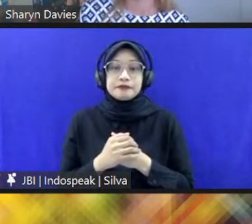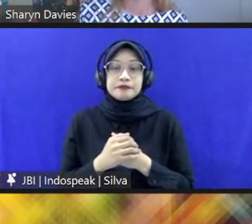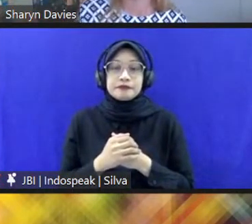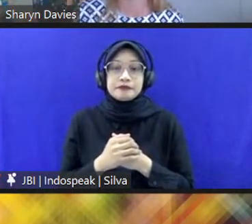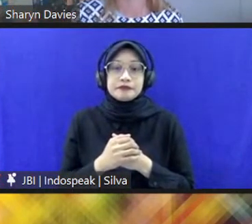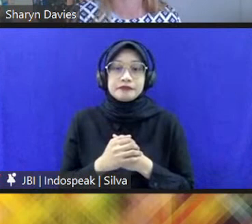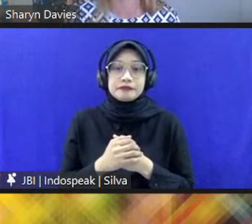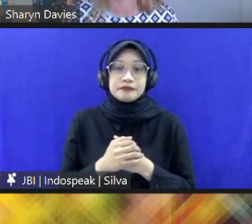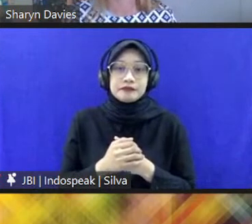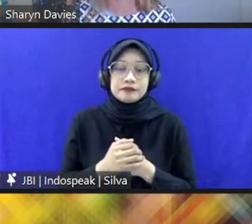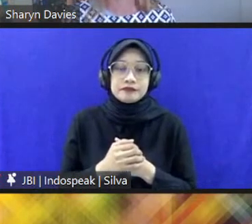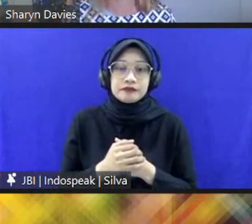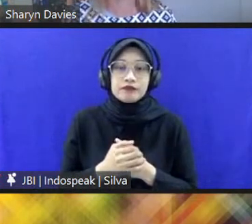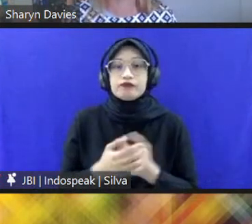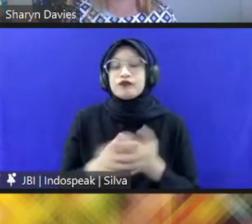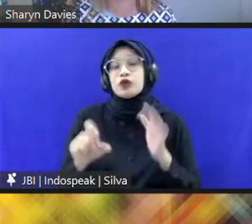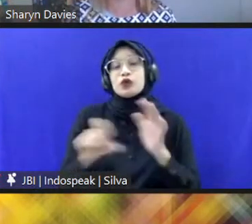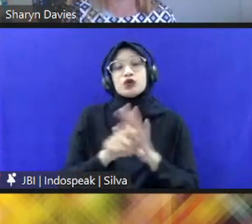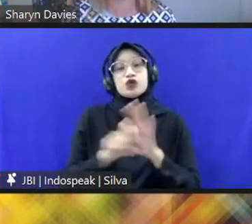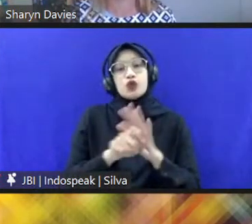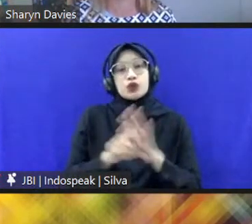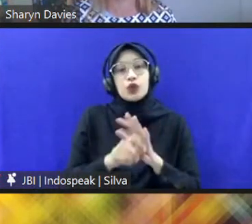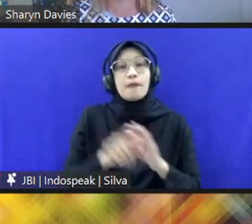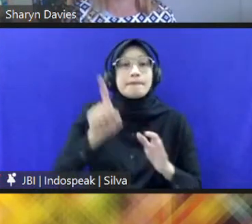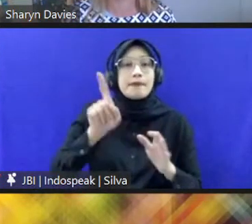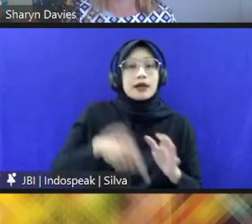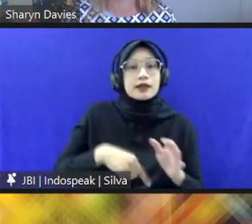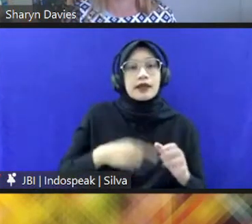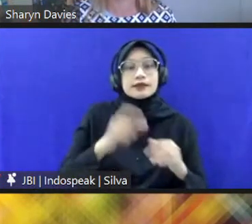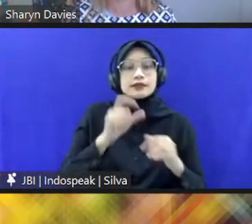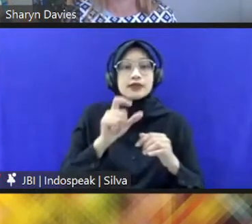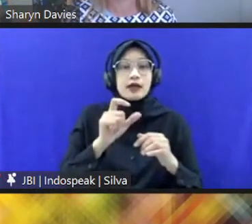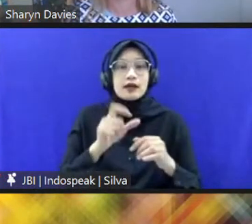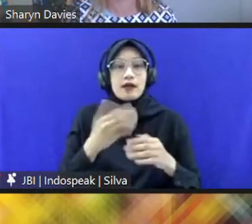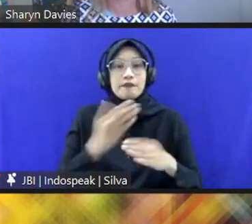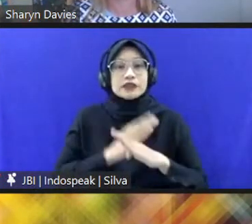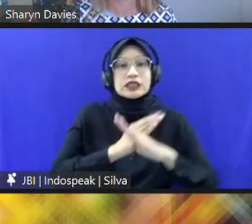promotive and preventive measures in order to